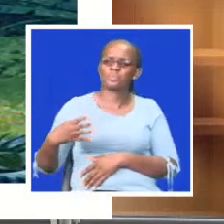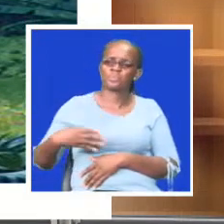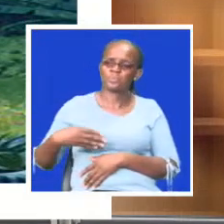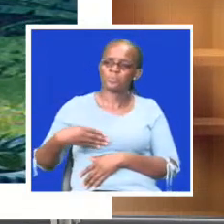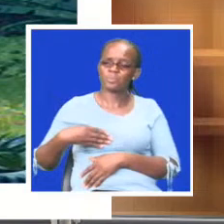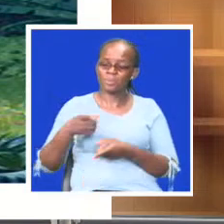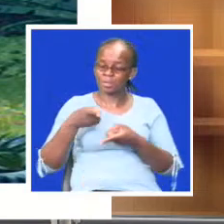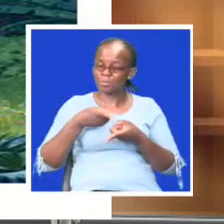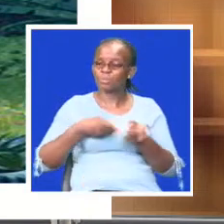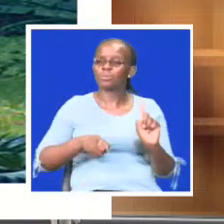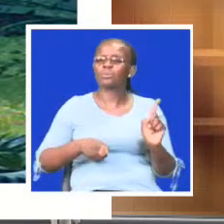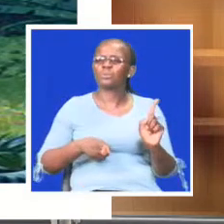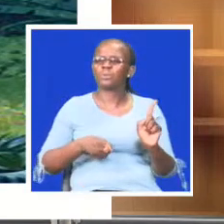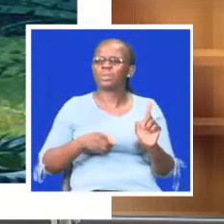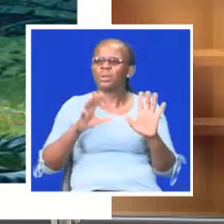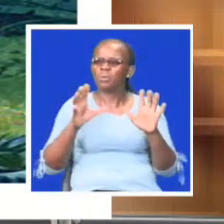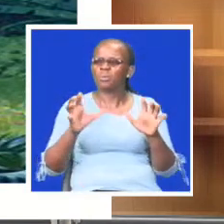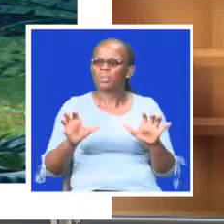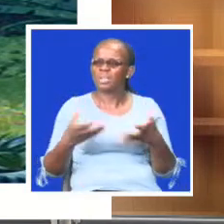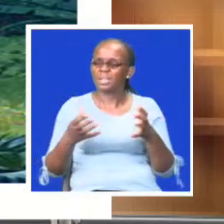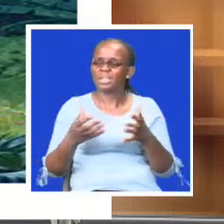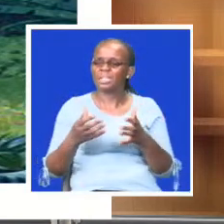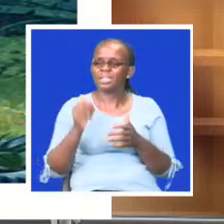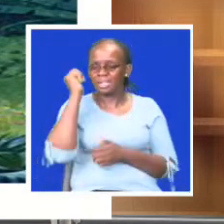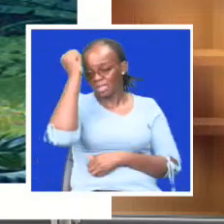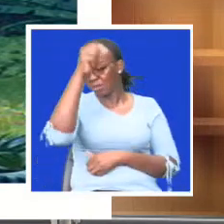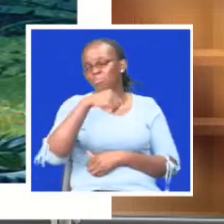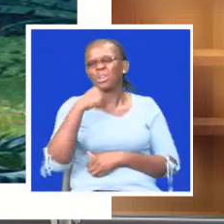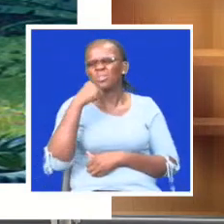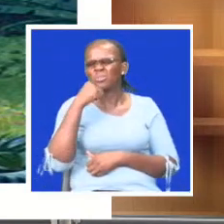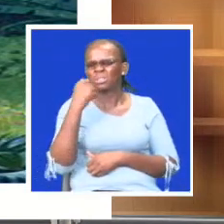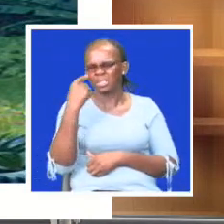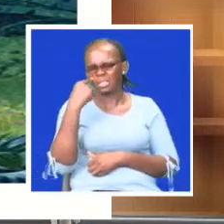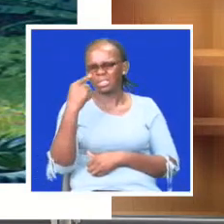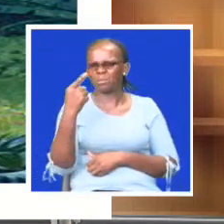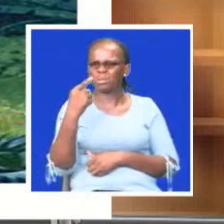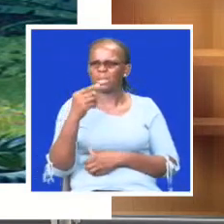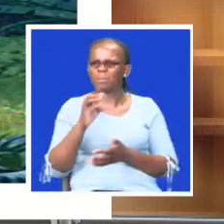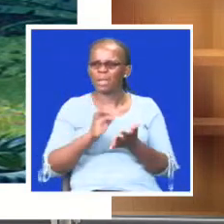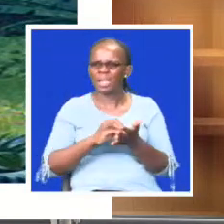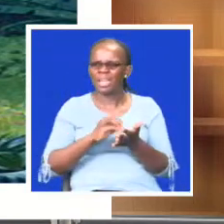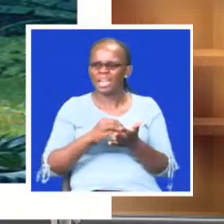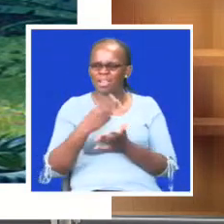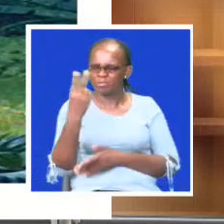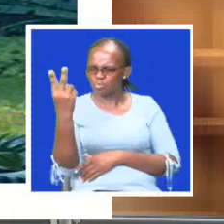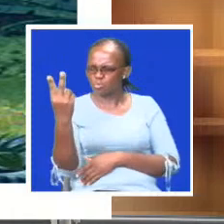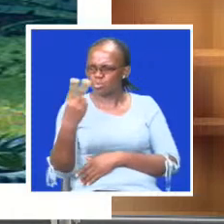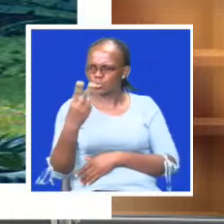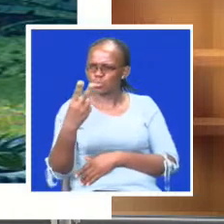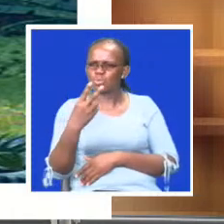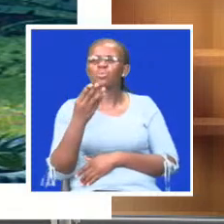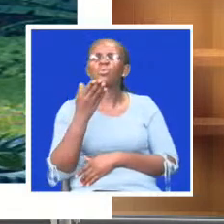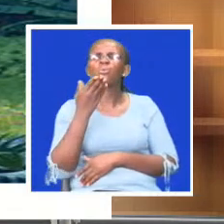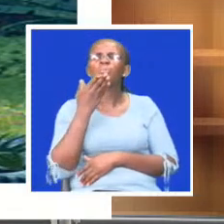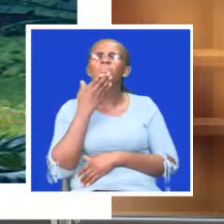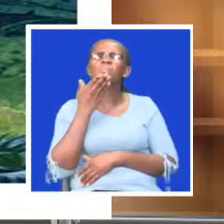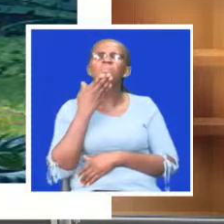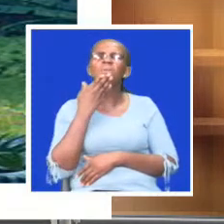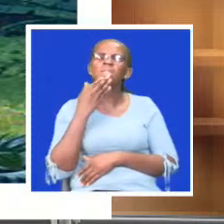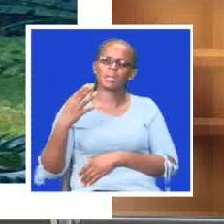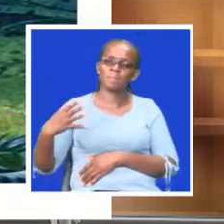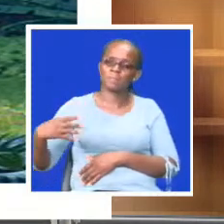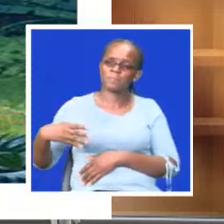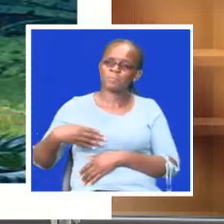chased away from the Garden of Eden. We can see here it's Adam, and this picture here is